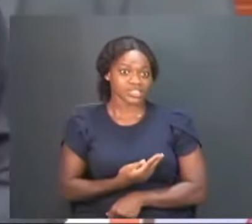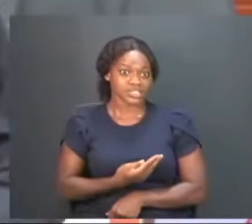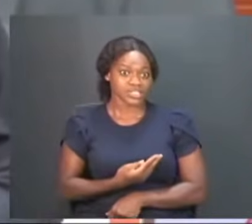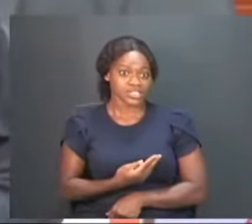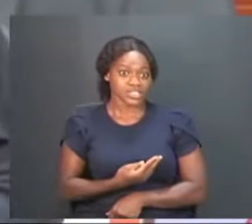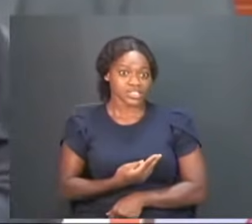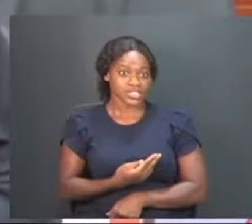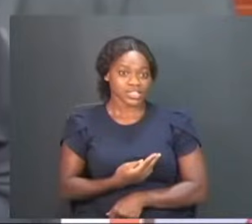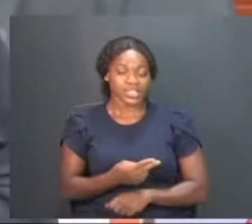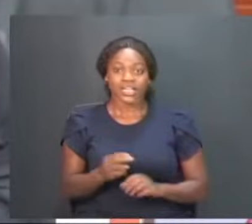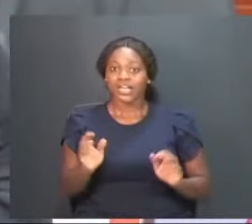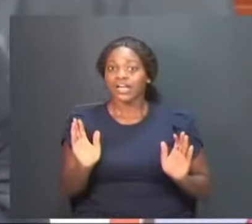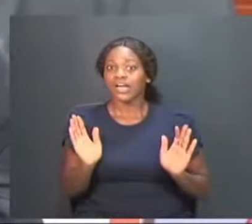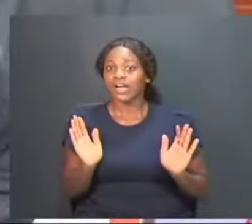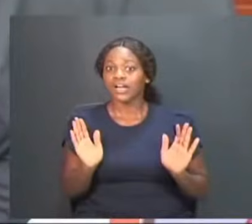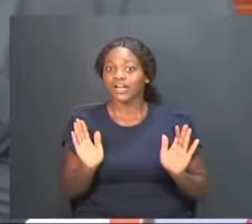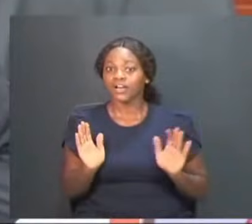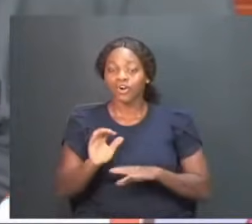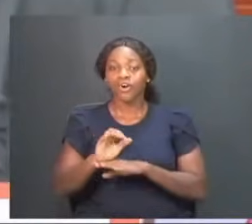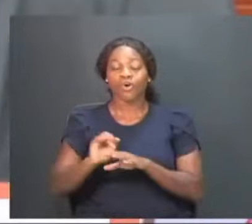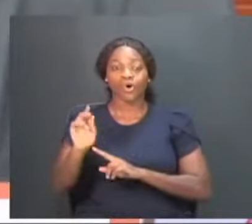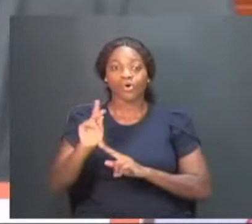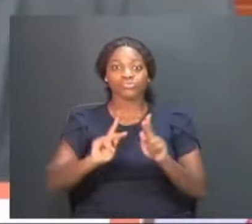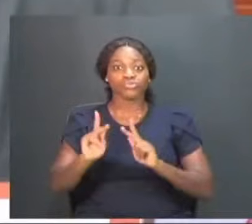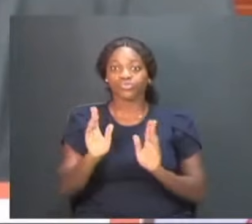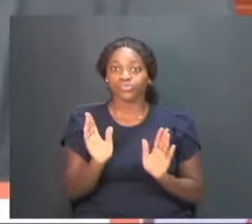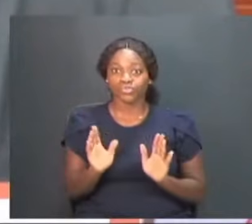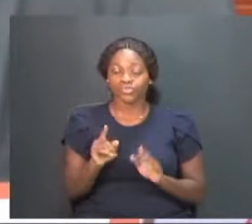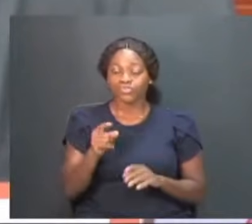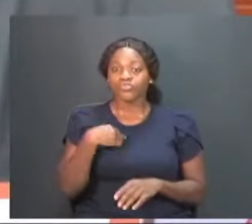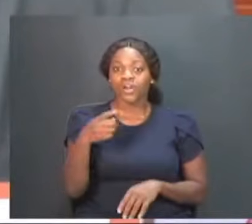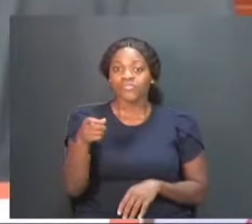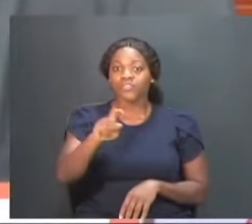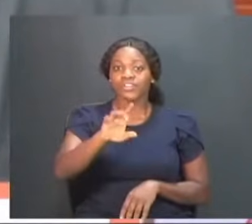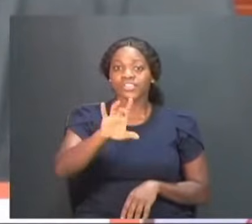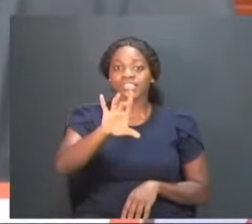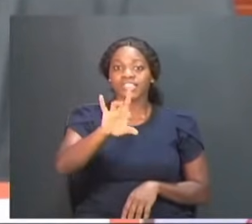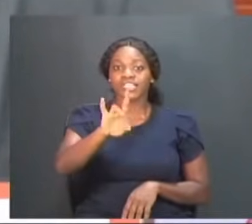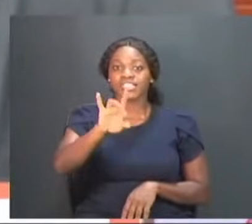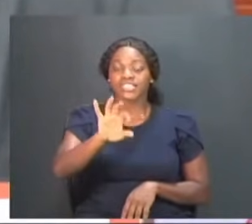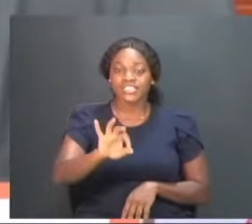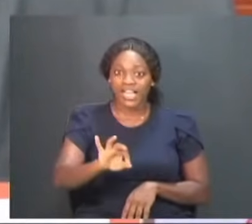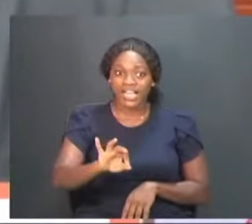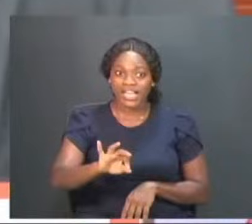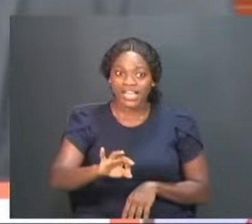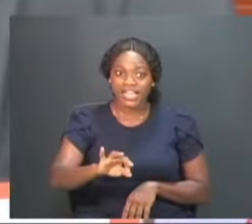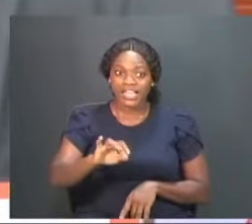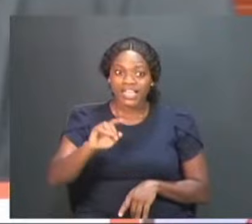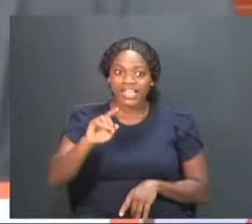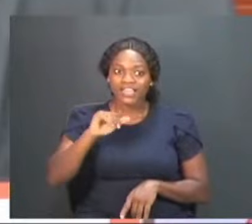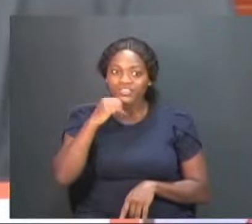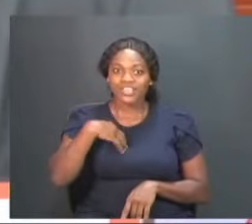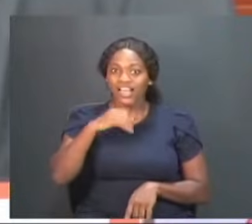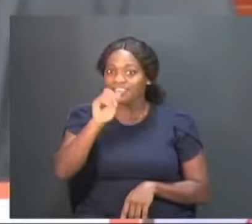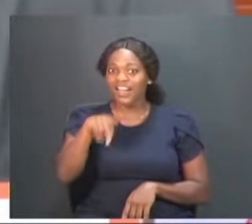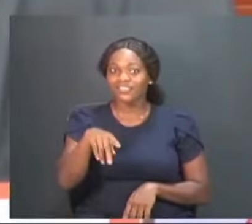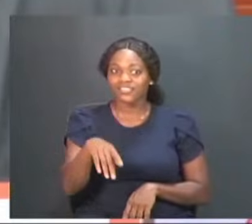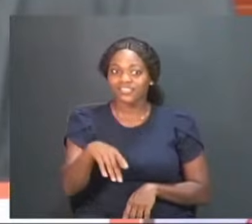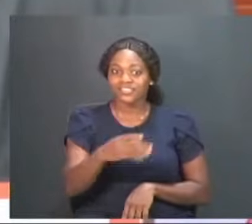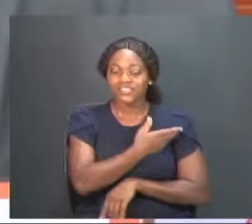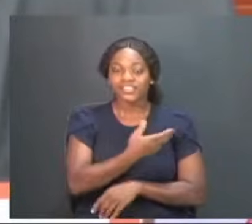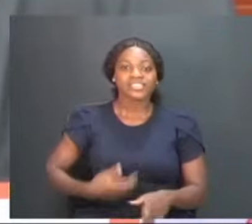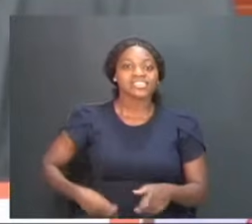They should go and get their numbers. You have 189 and you cannot marshal half. Where is the chief